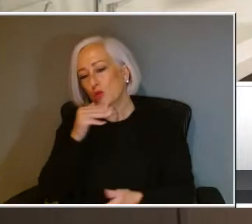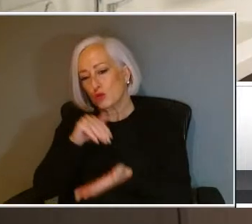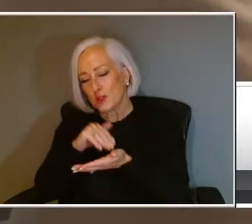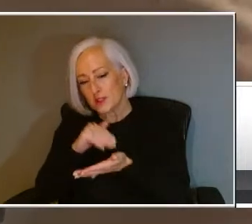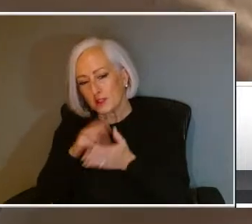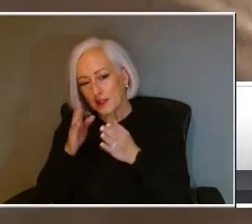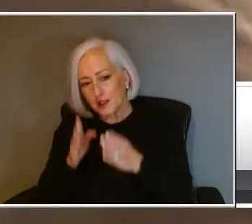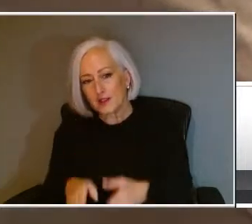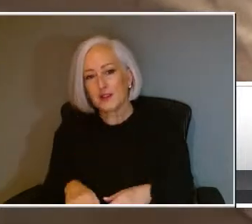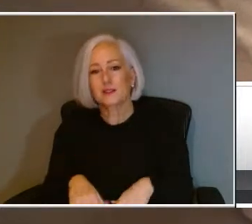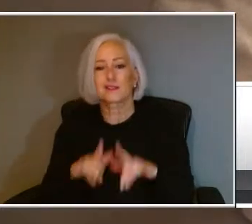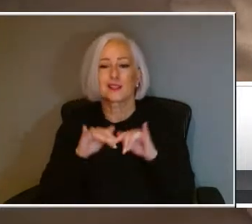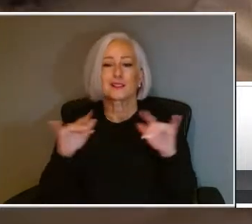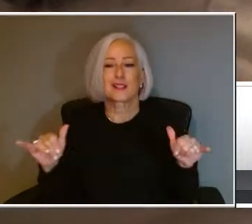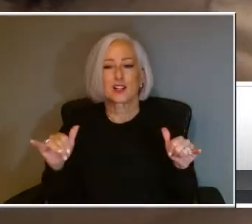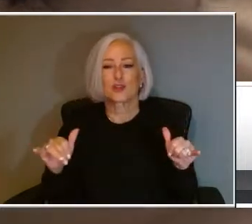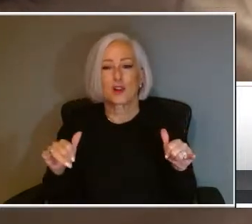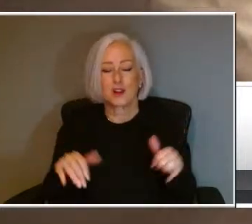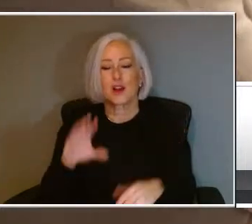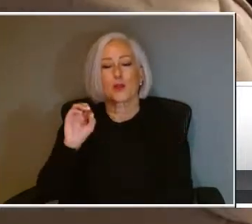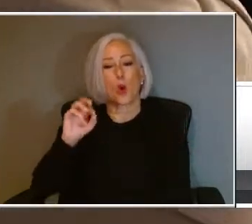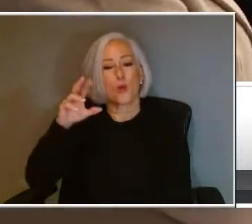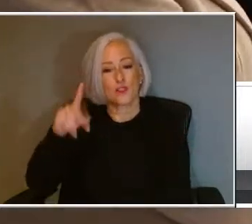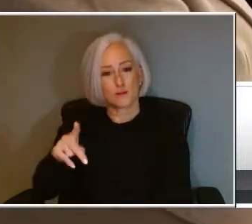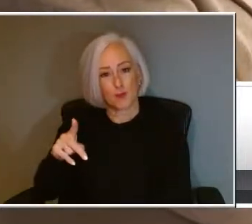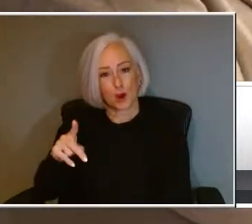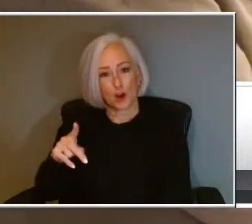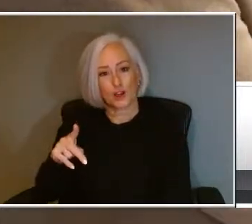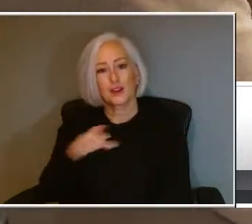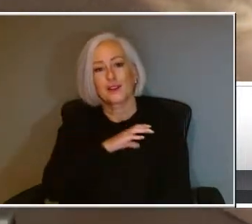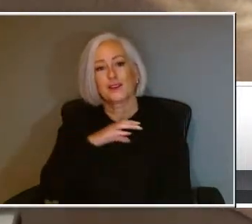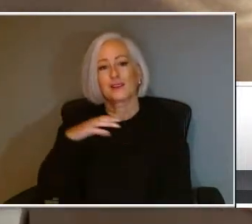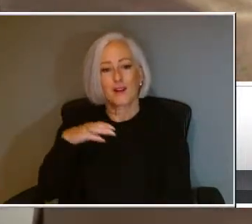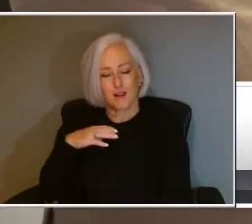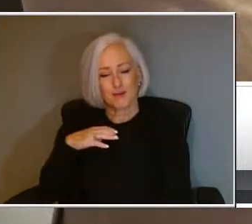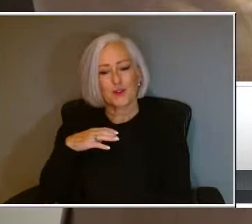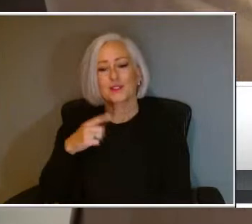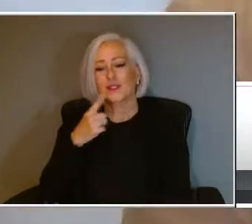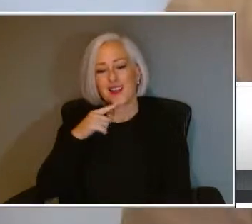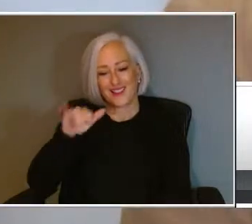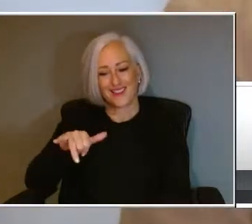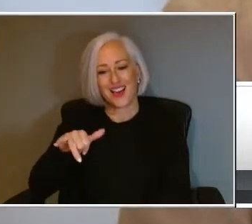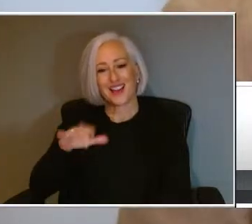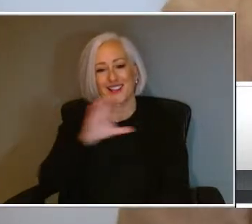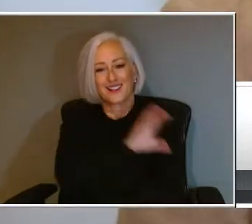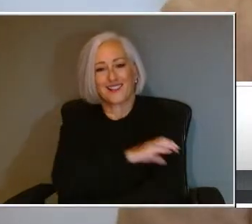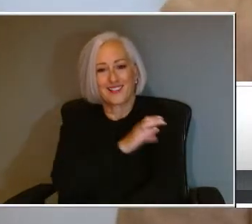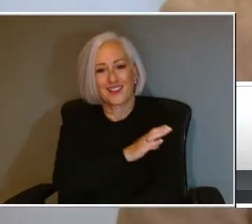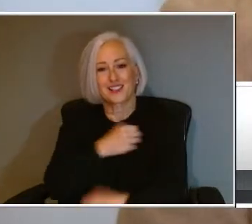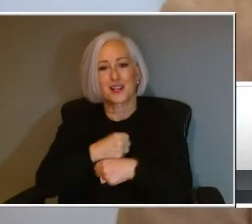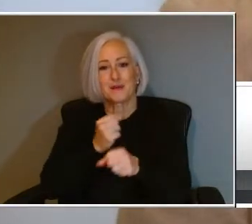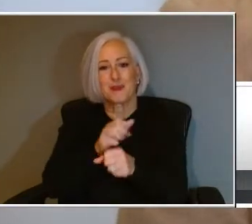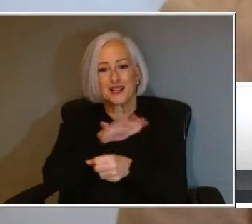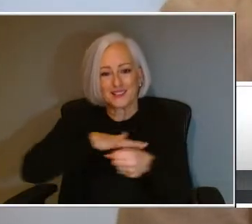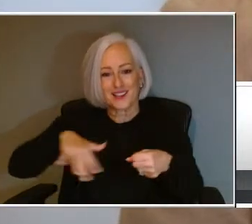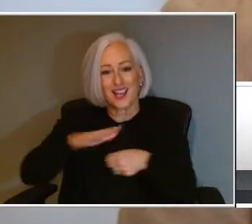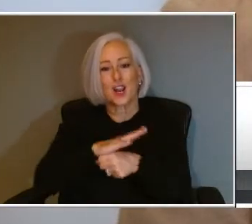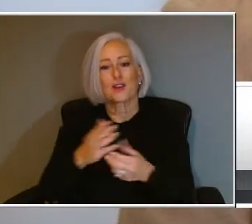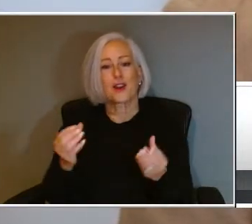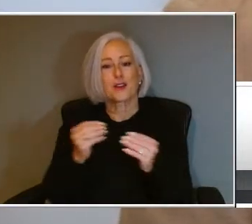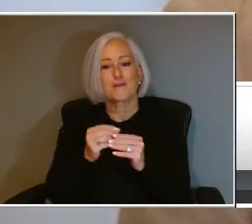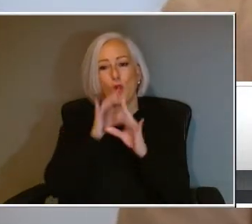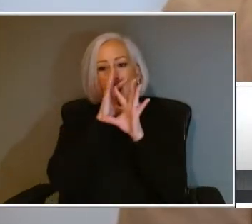Park Chamber of Commerce says the clinic makes the entire area just more attractive. This is a very growing part